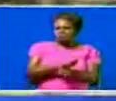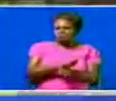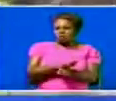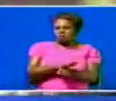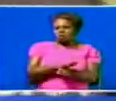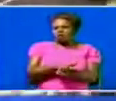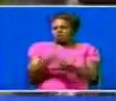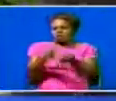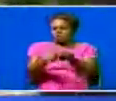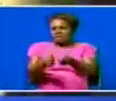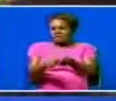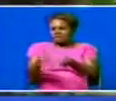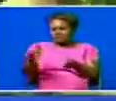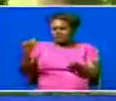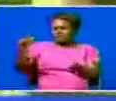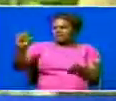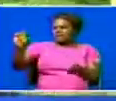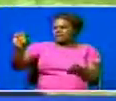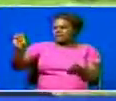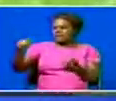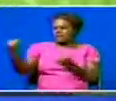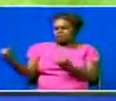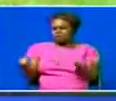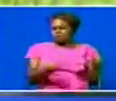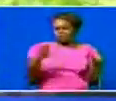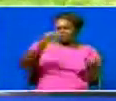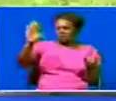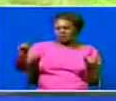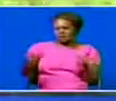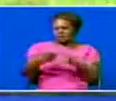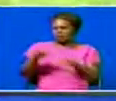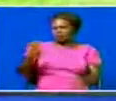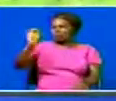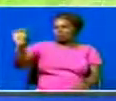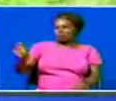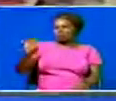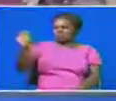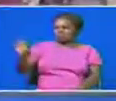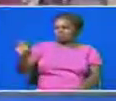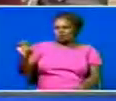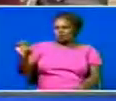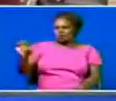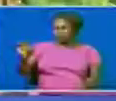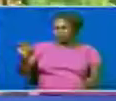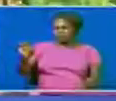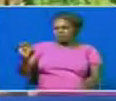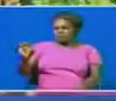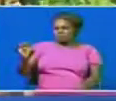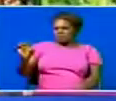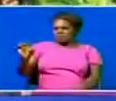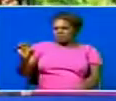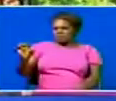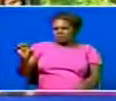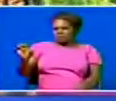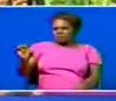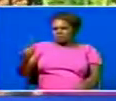coral greens or kales, which were introduced to Africa from Europe a little over a century ago. After a series